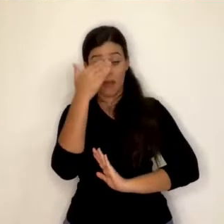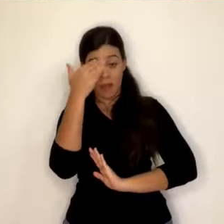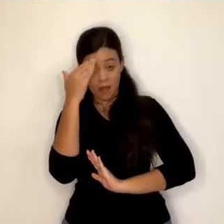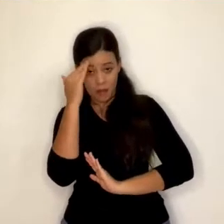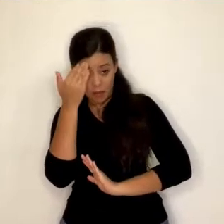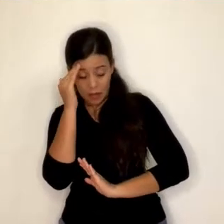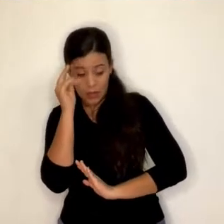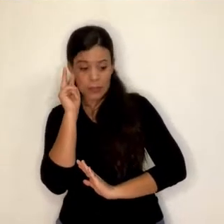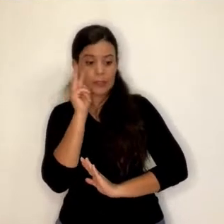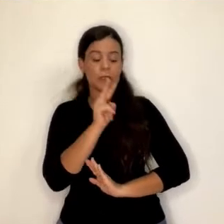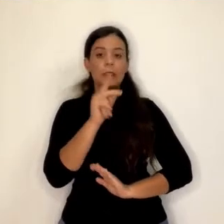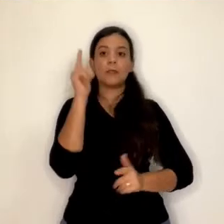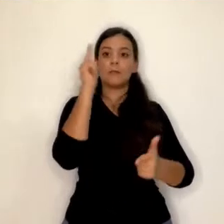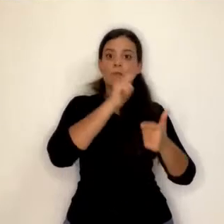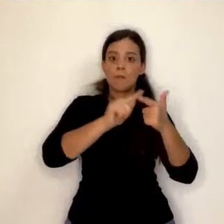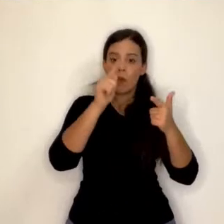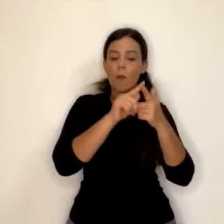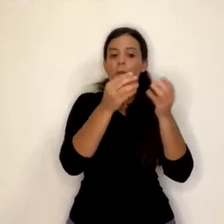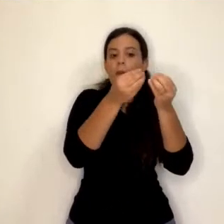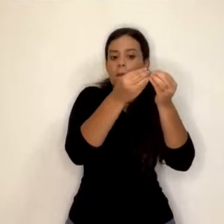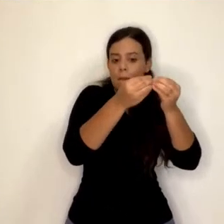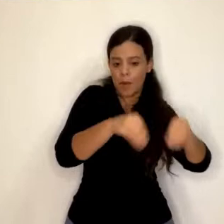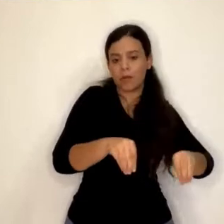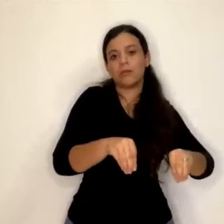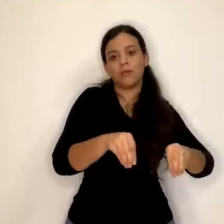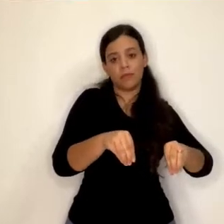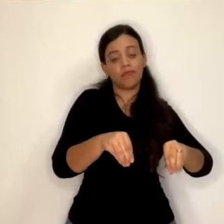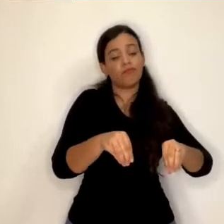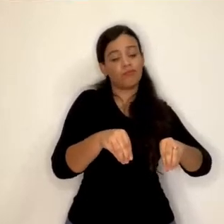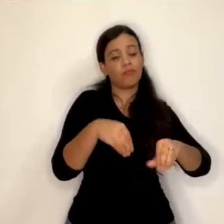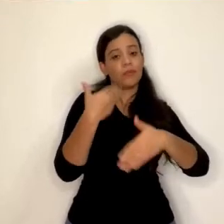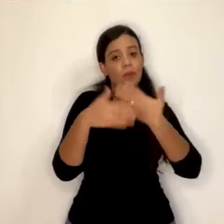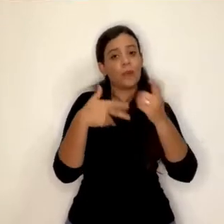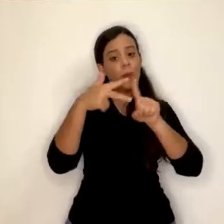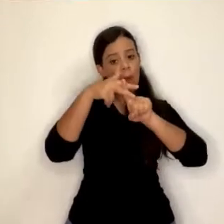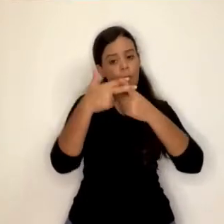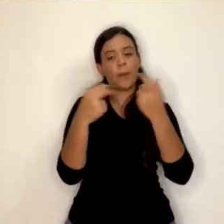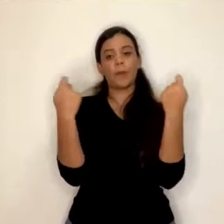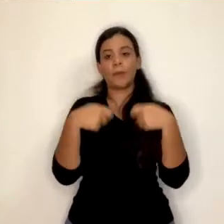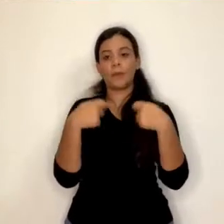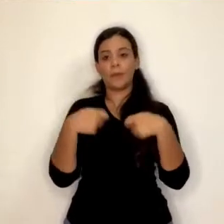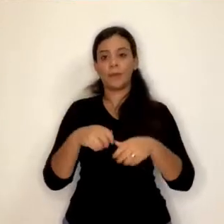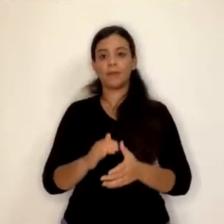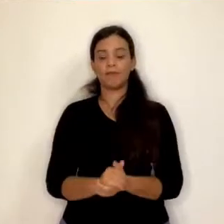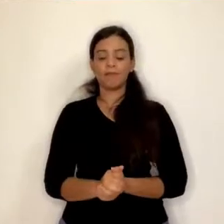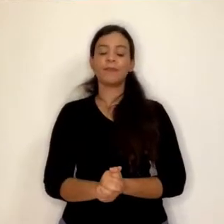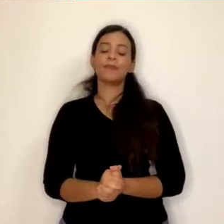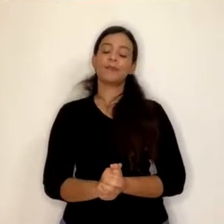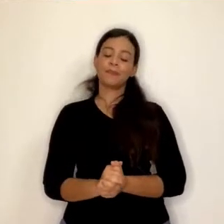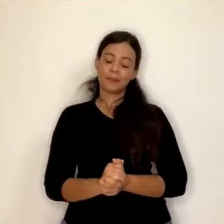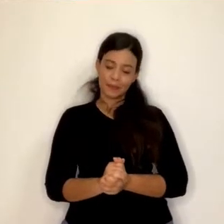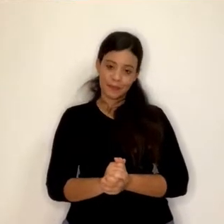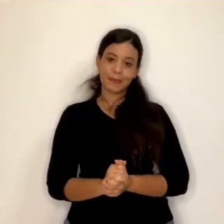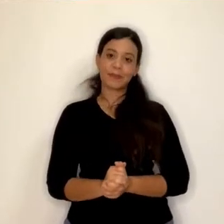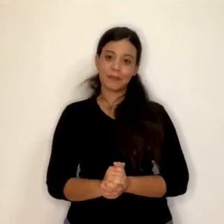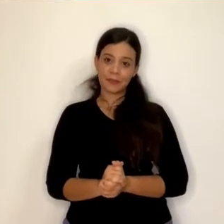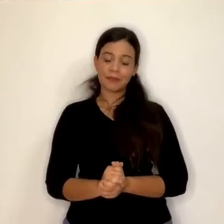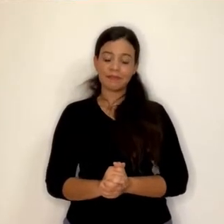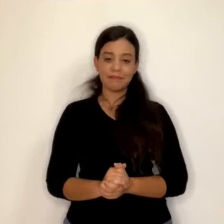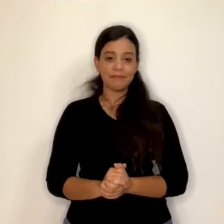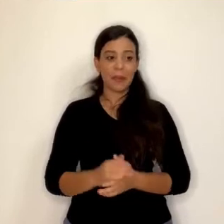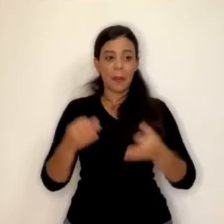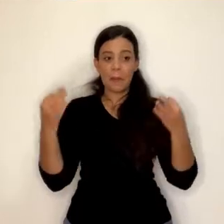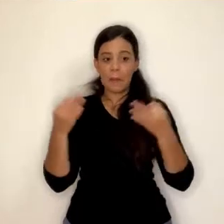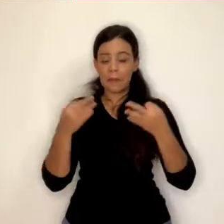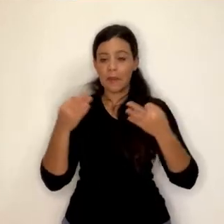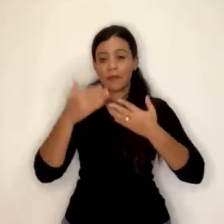No, we are then going to be able to measure up the size of the damage that has been made and